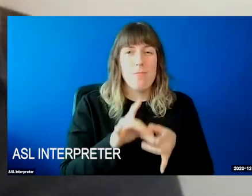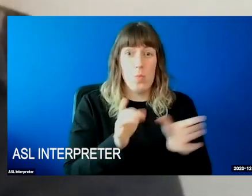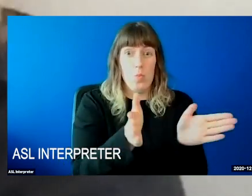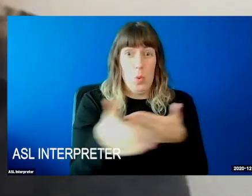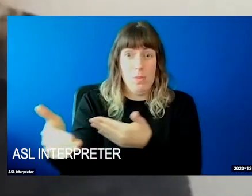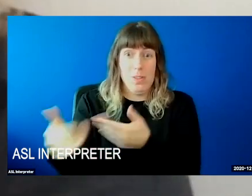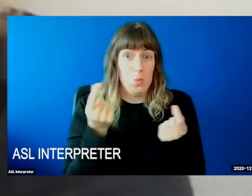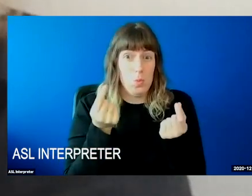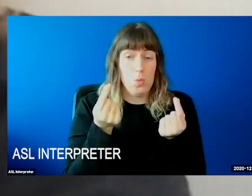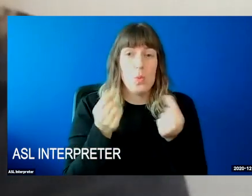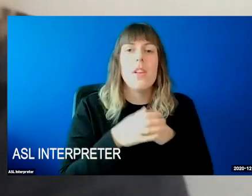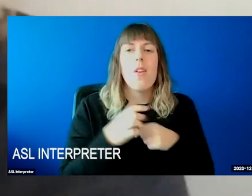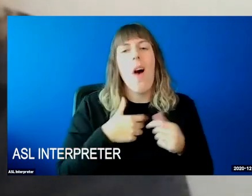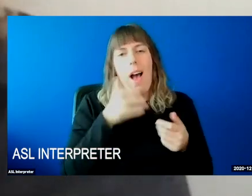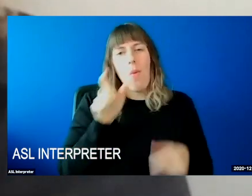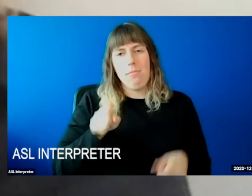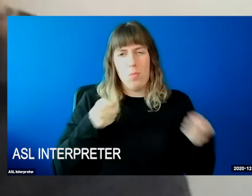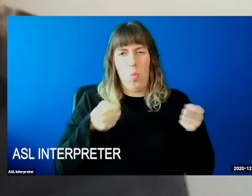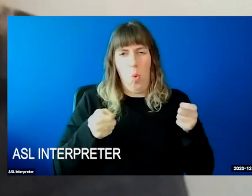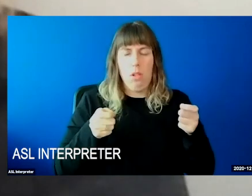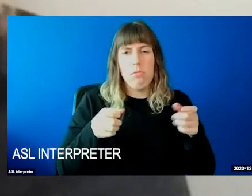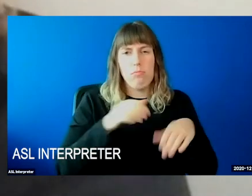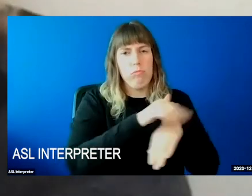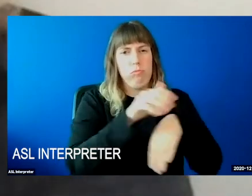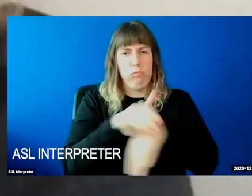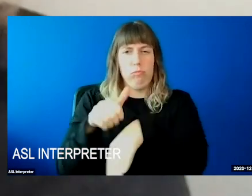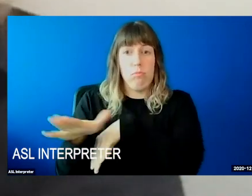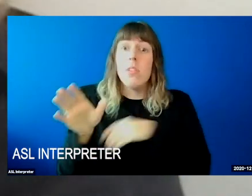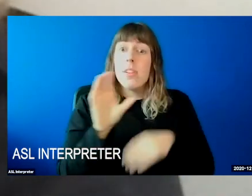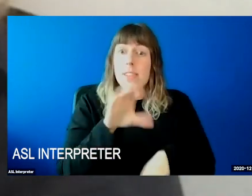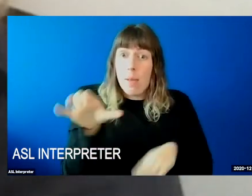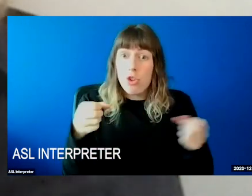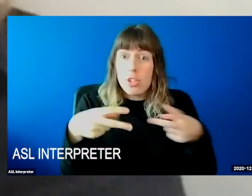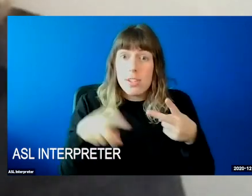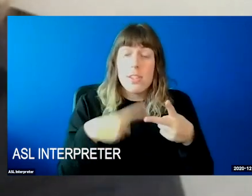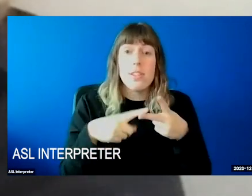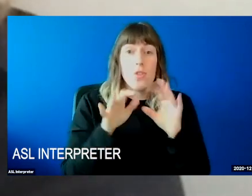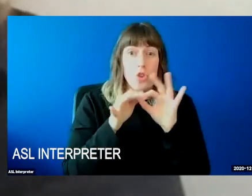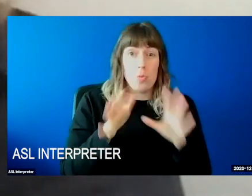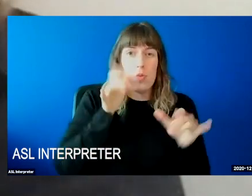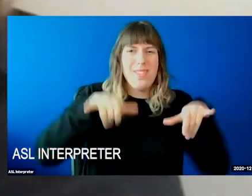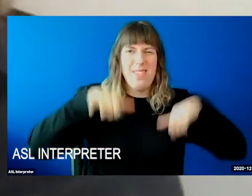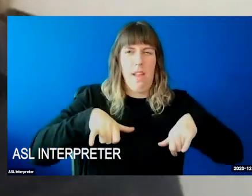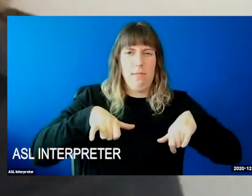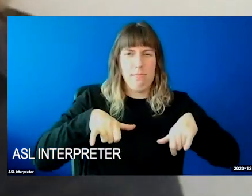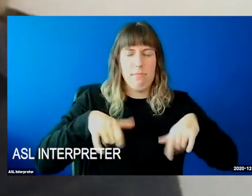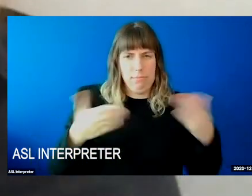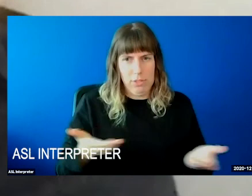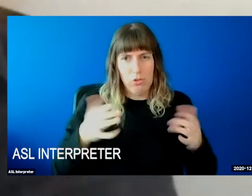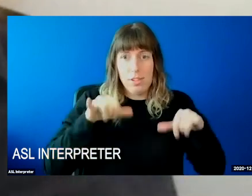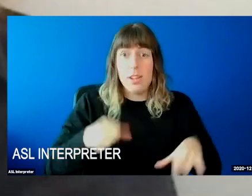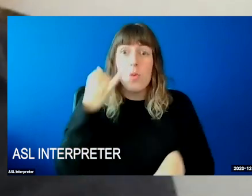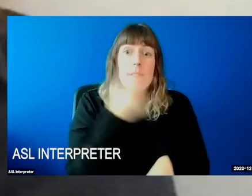couple of tech pieces regarding the breakout rooms. I'll move you into breakout rooms. The captioners and